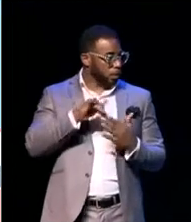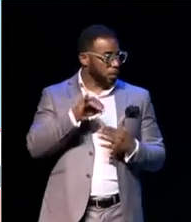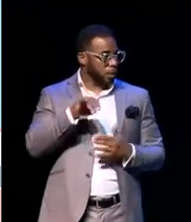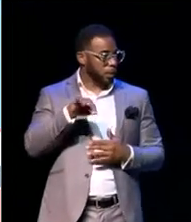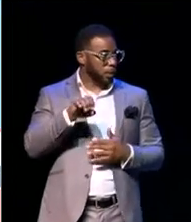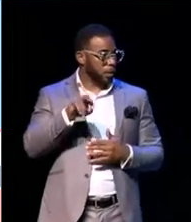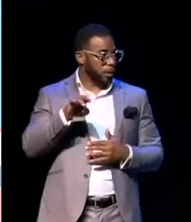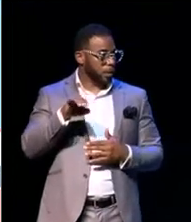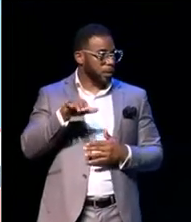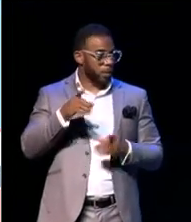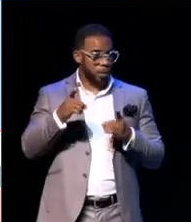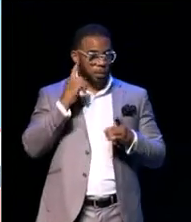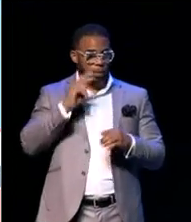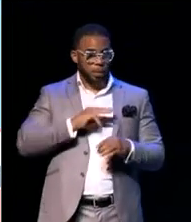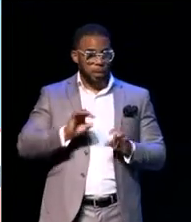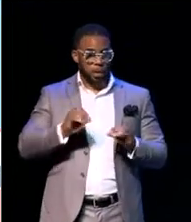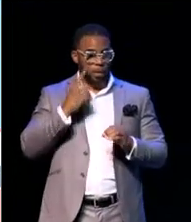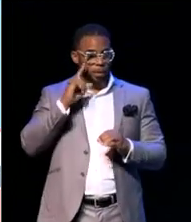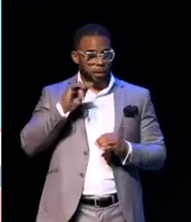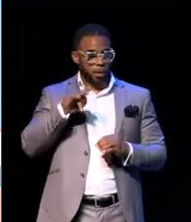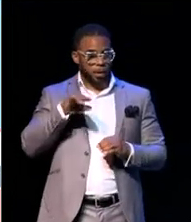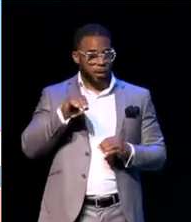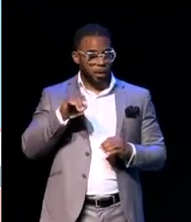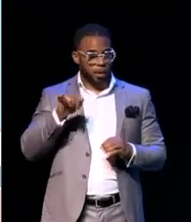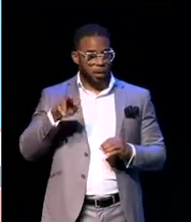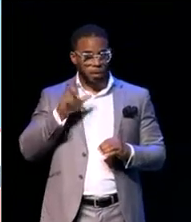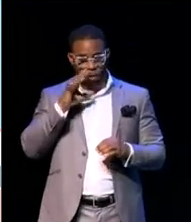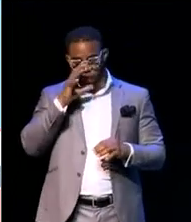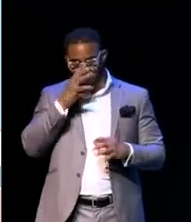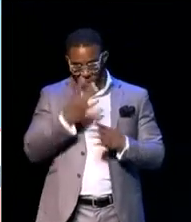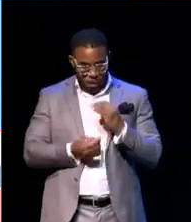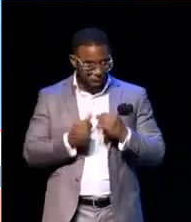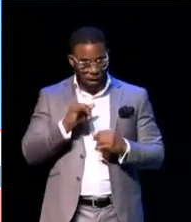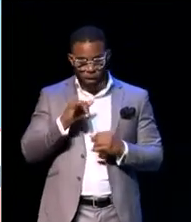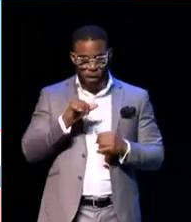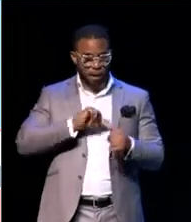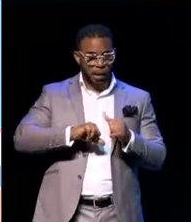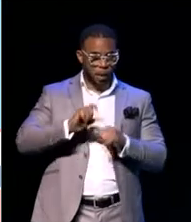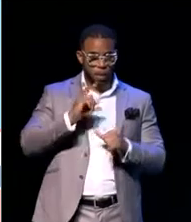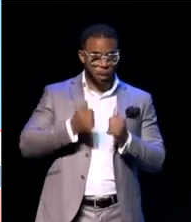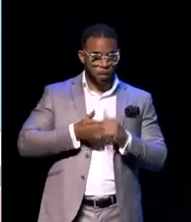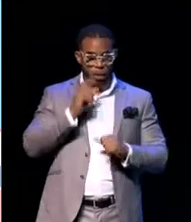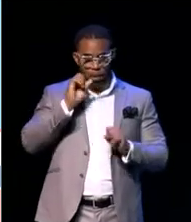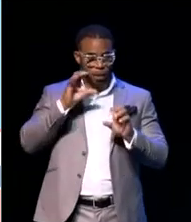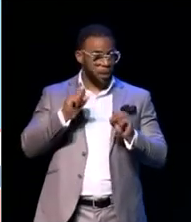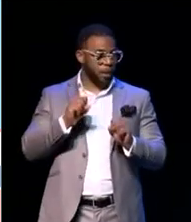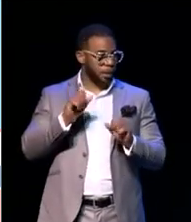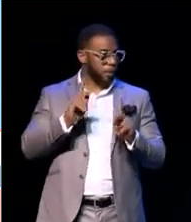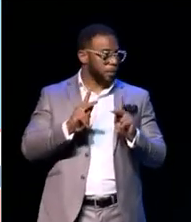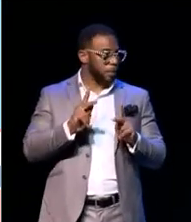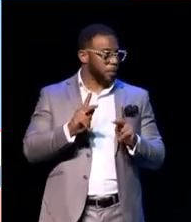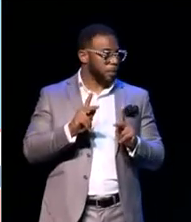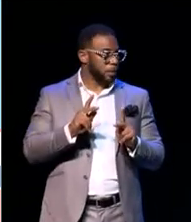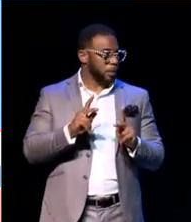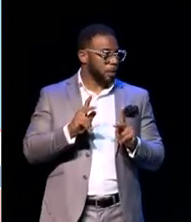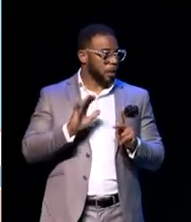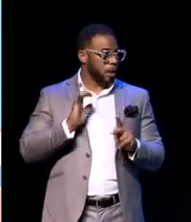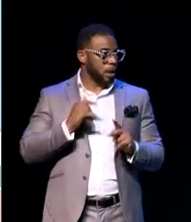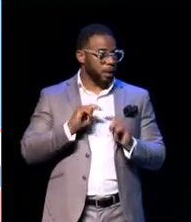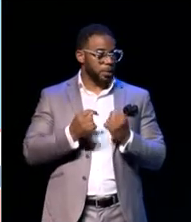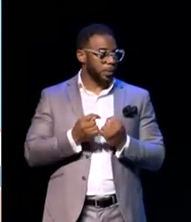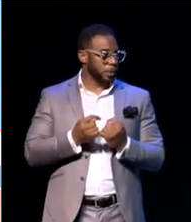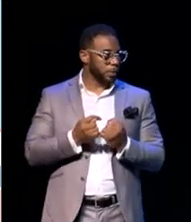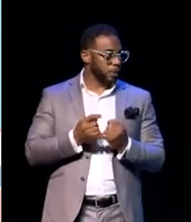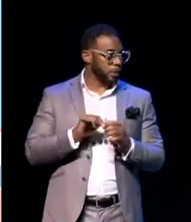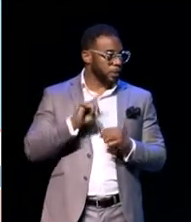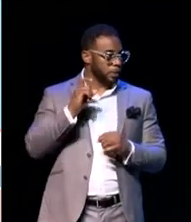Jackie Reyes, the director of the Mayor's Office on Latino Affairs, you are missing out on interacting with one of the most dynamic people on our